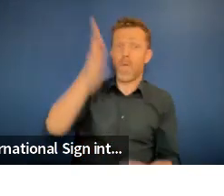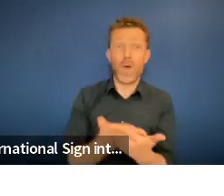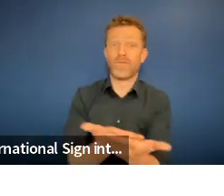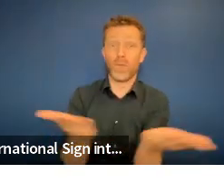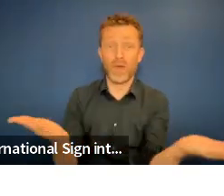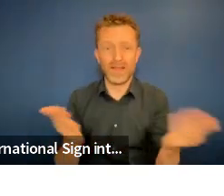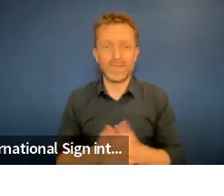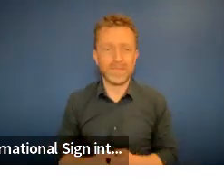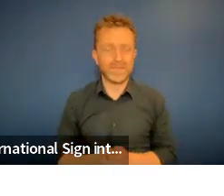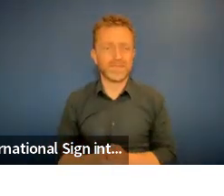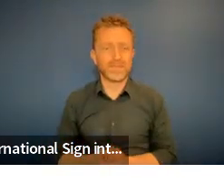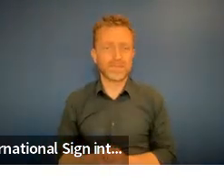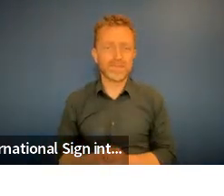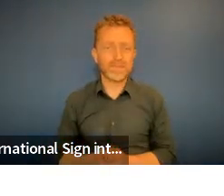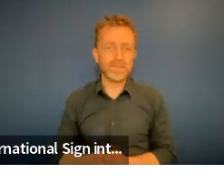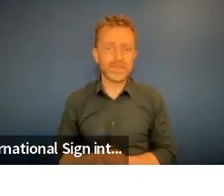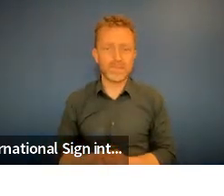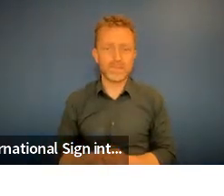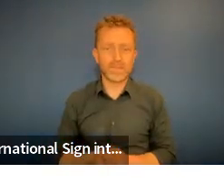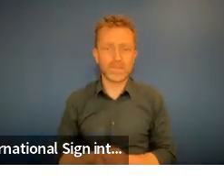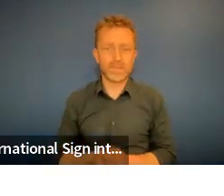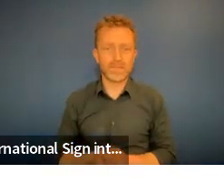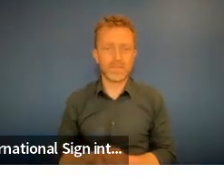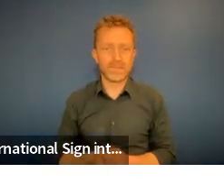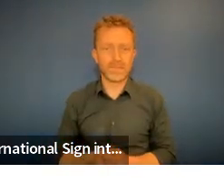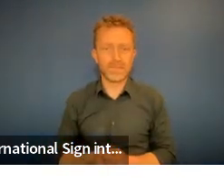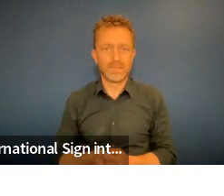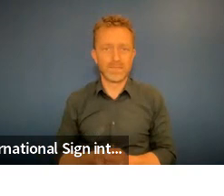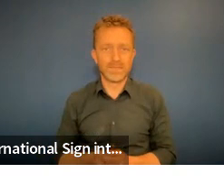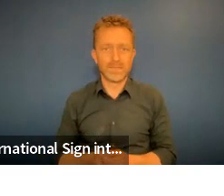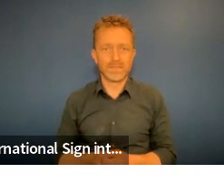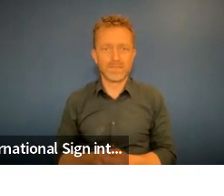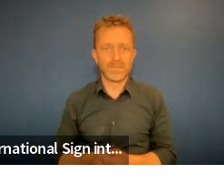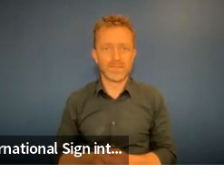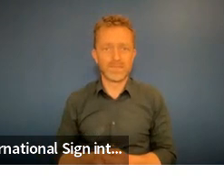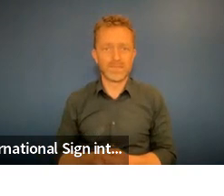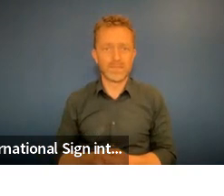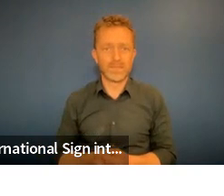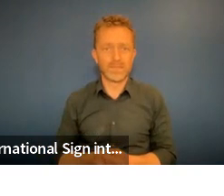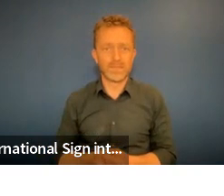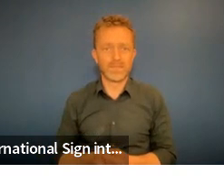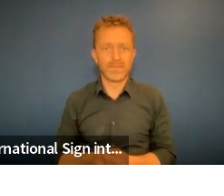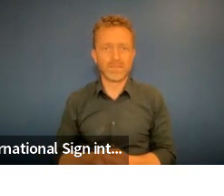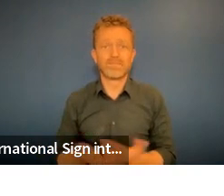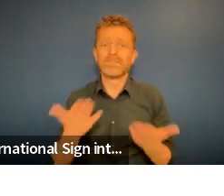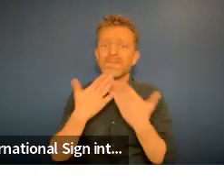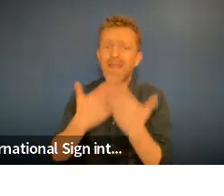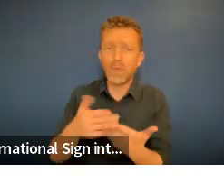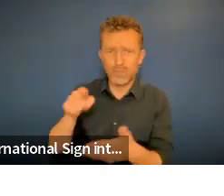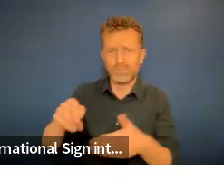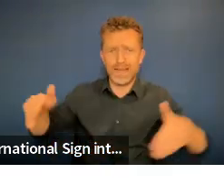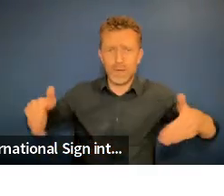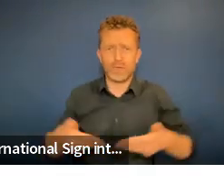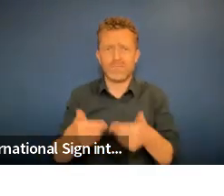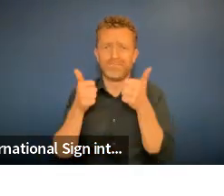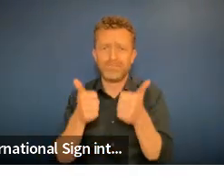social protection in improving access to healthcare for people with disabilities, and particularly in